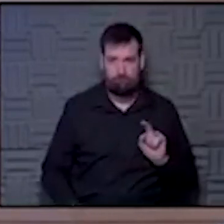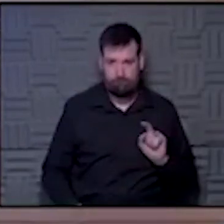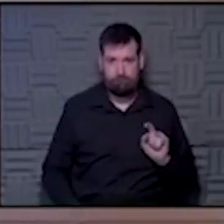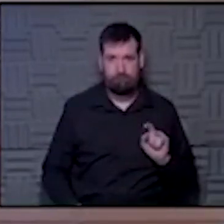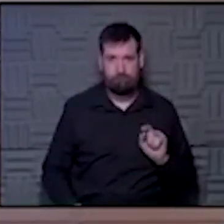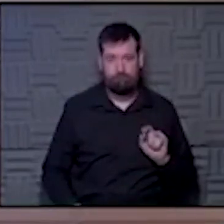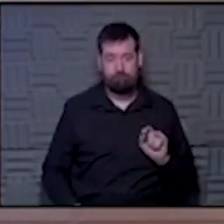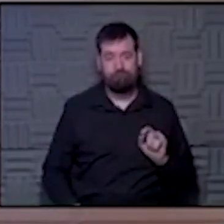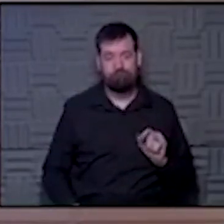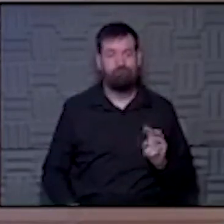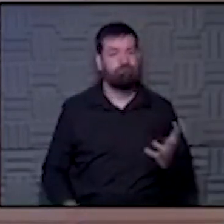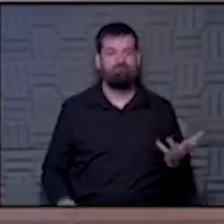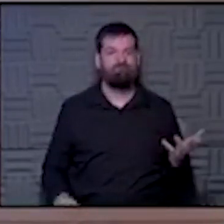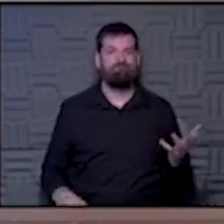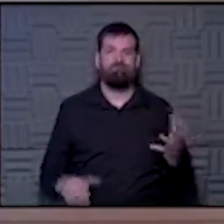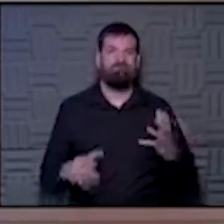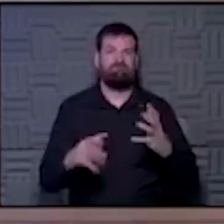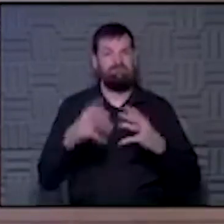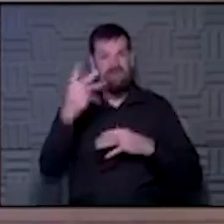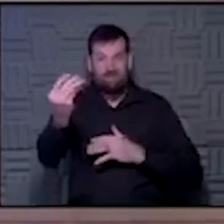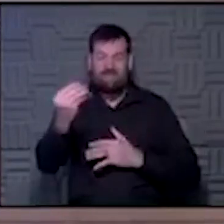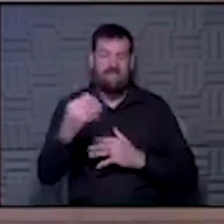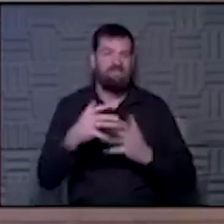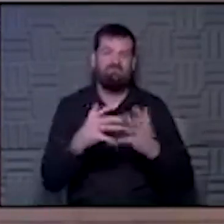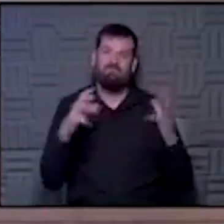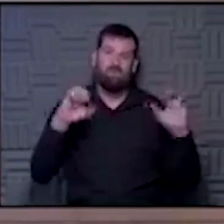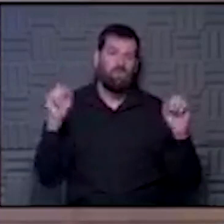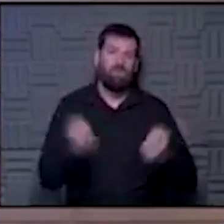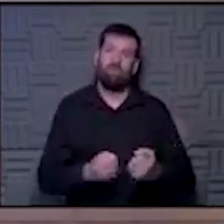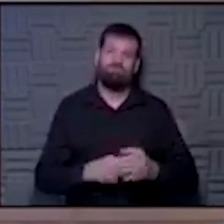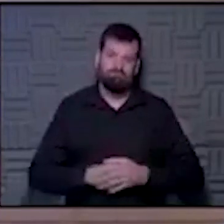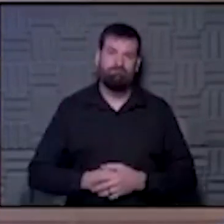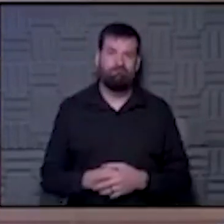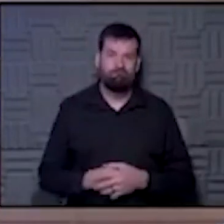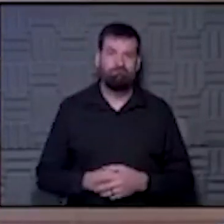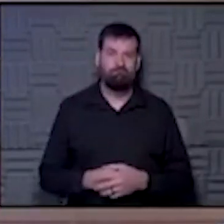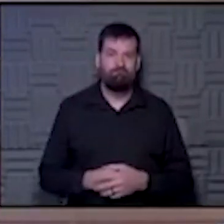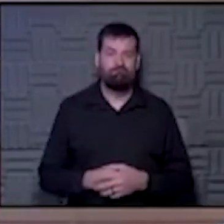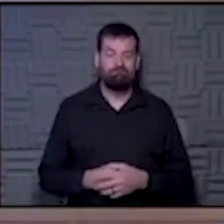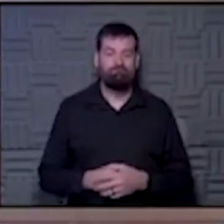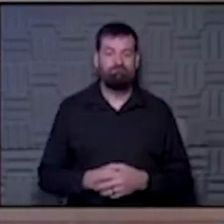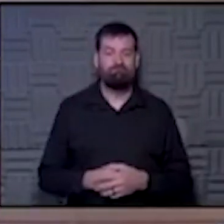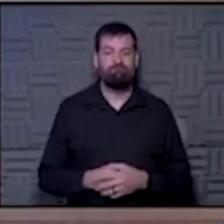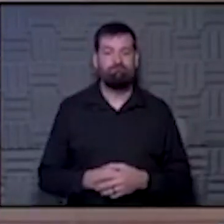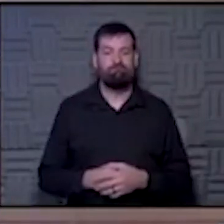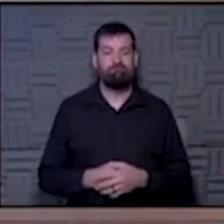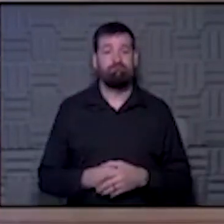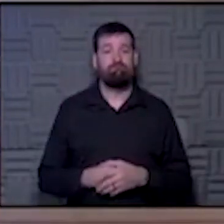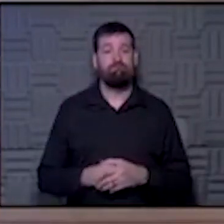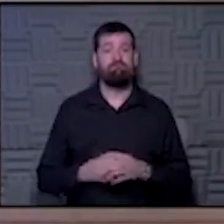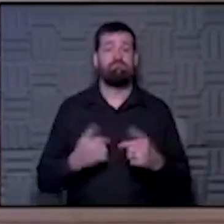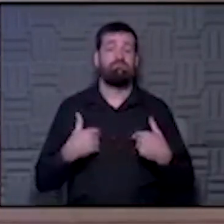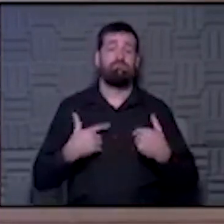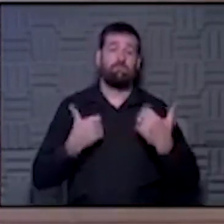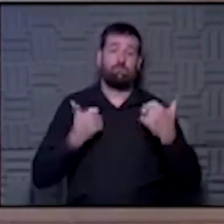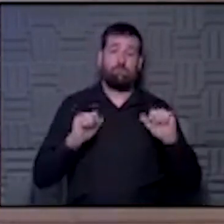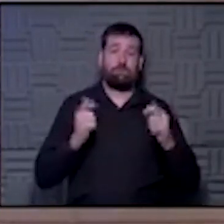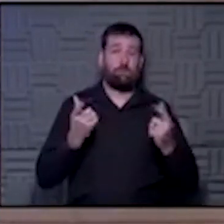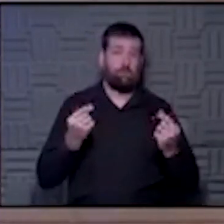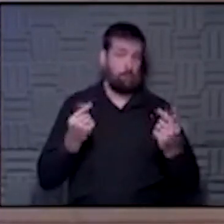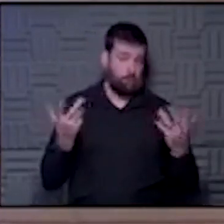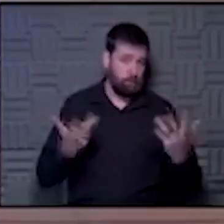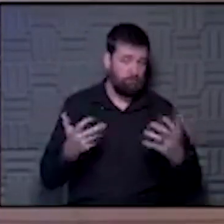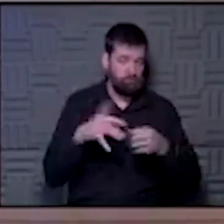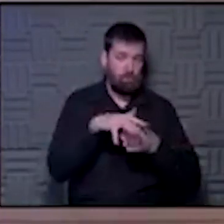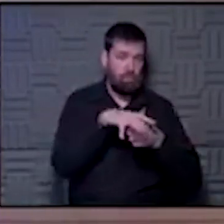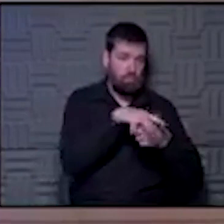to be probably way too cold to do anything outside. So from that standpoint, we're actually trying to figure out, both on a